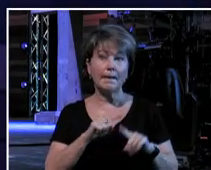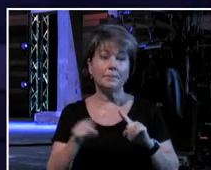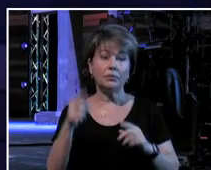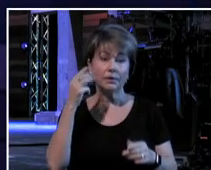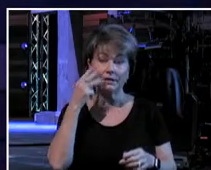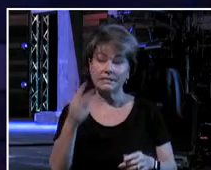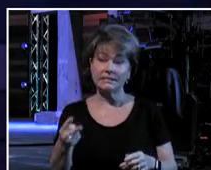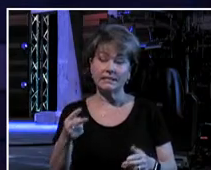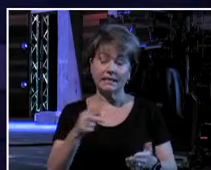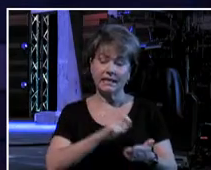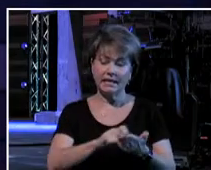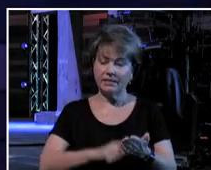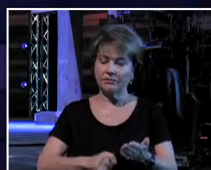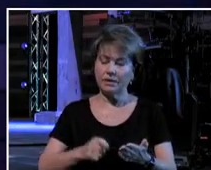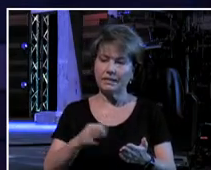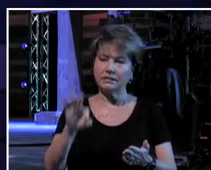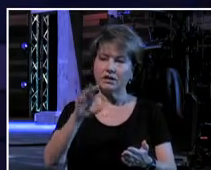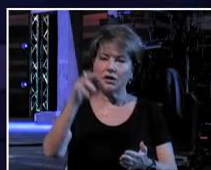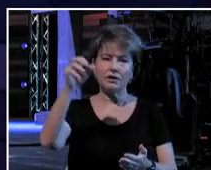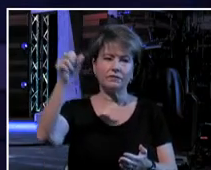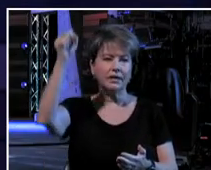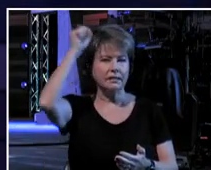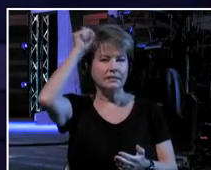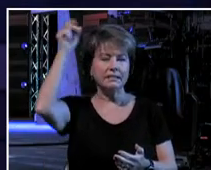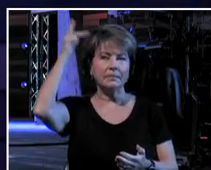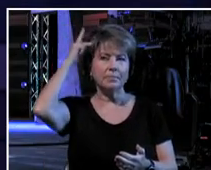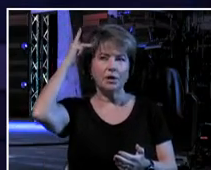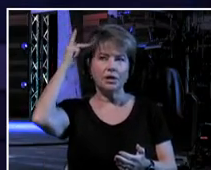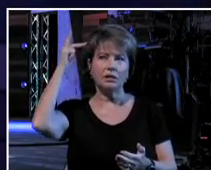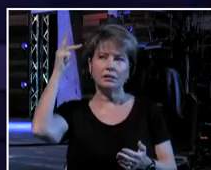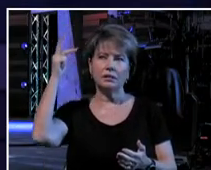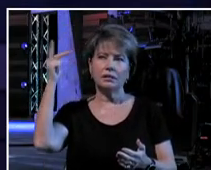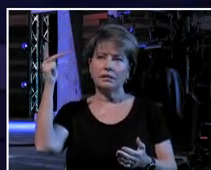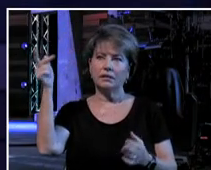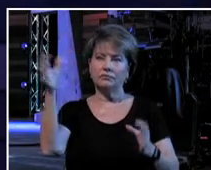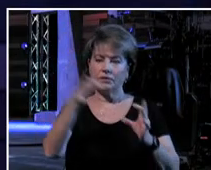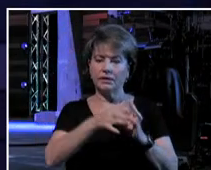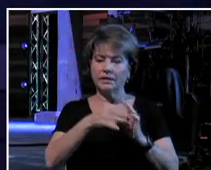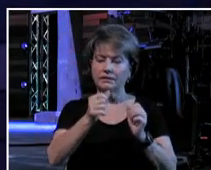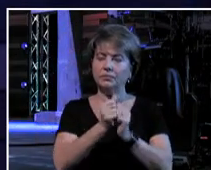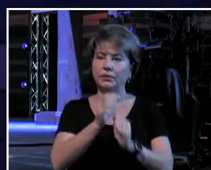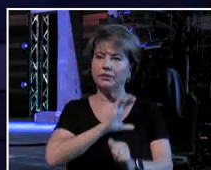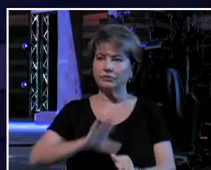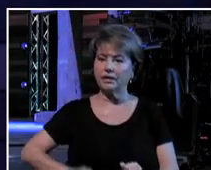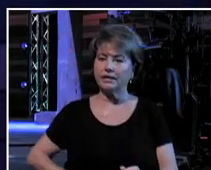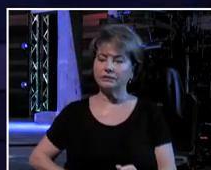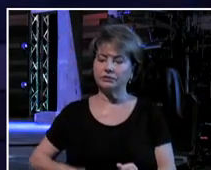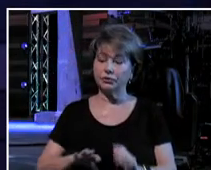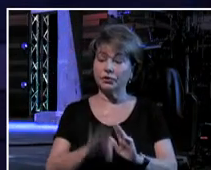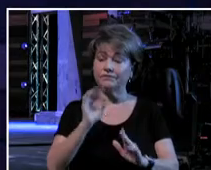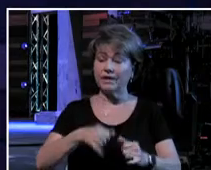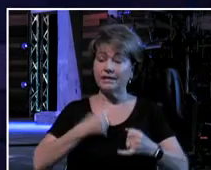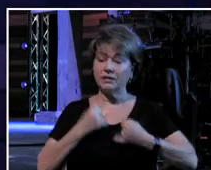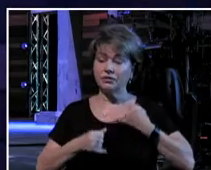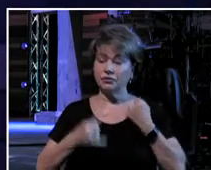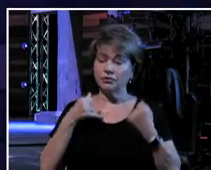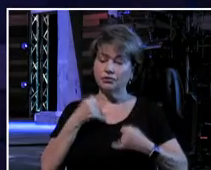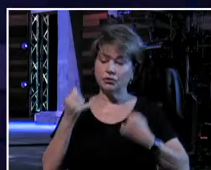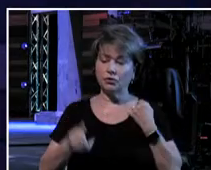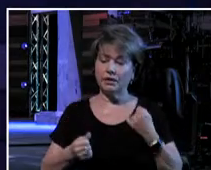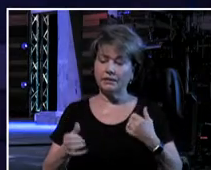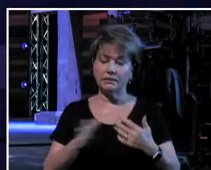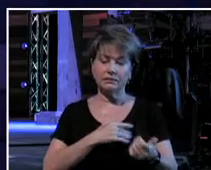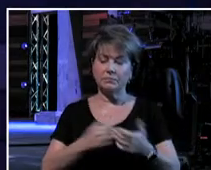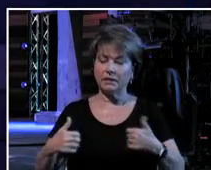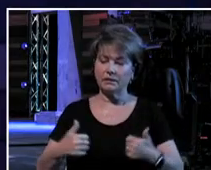writings of Paul how if we are in Christ, we can find joy in the midst of all of the things that life is throwing at